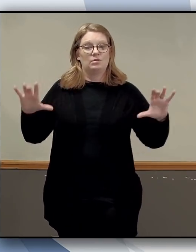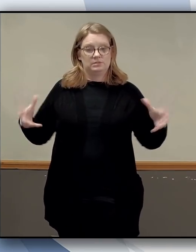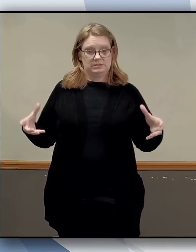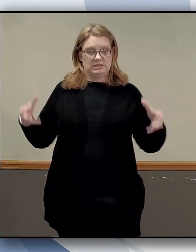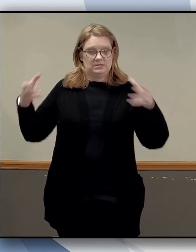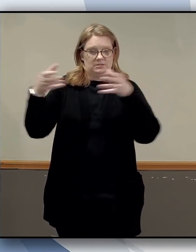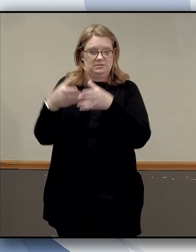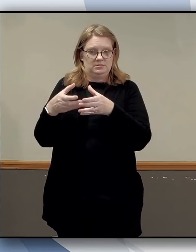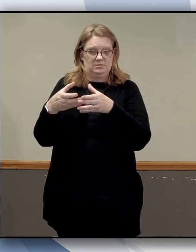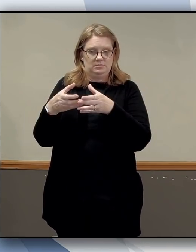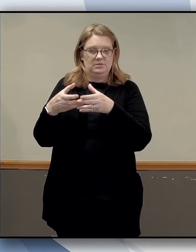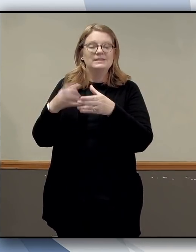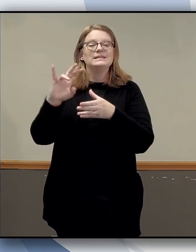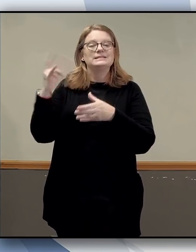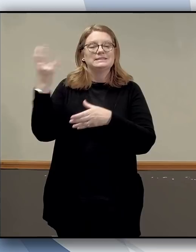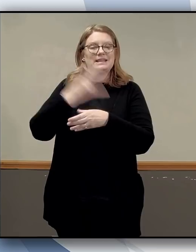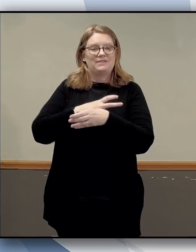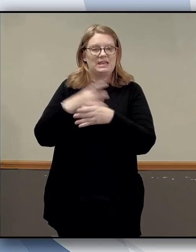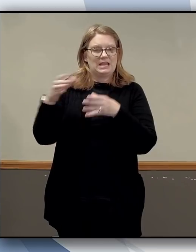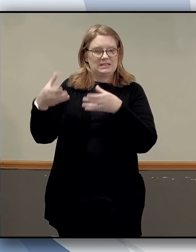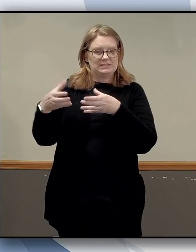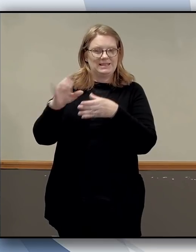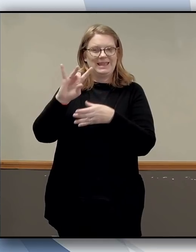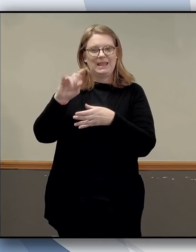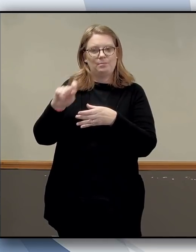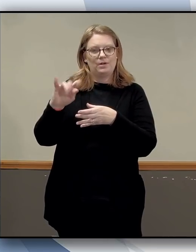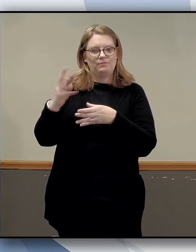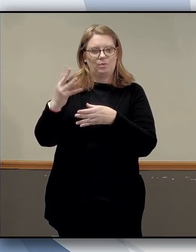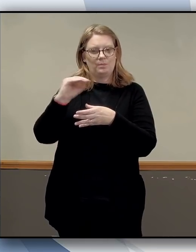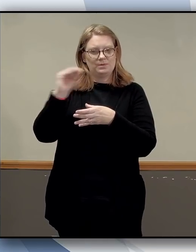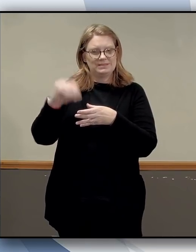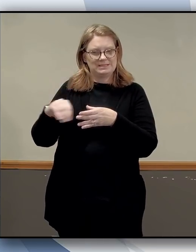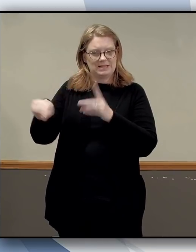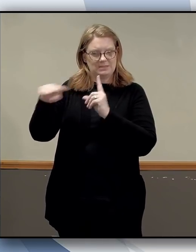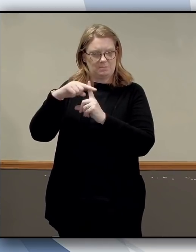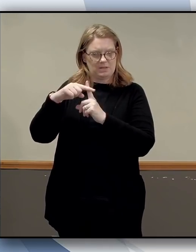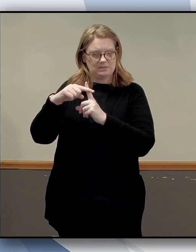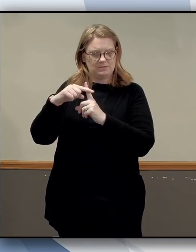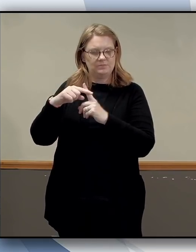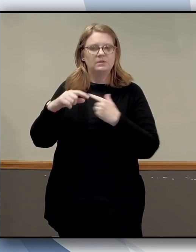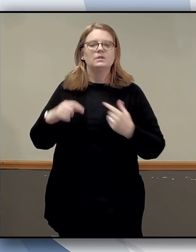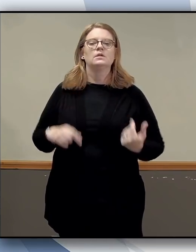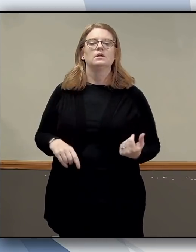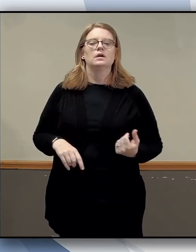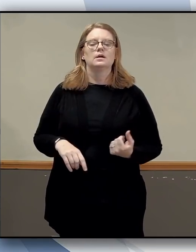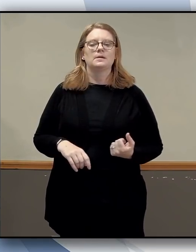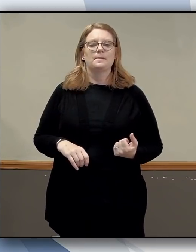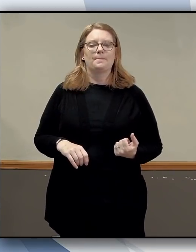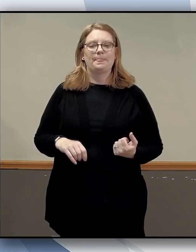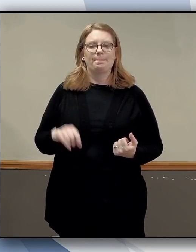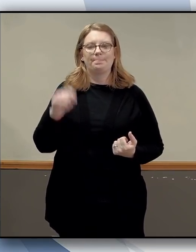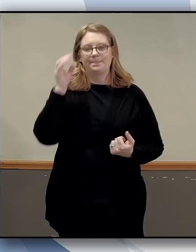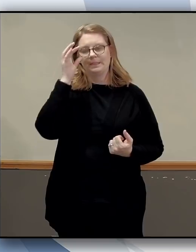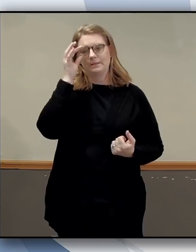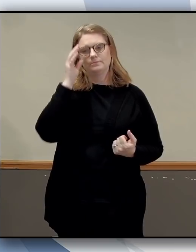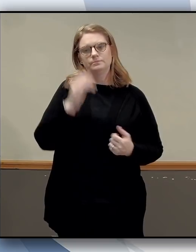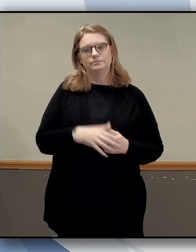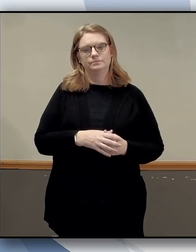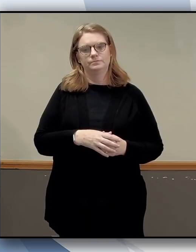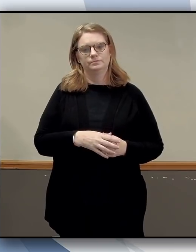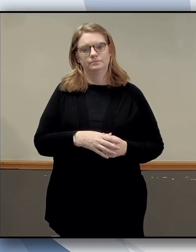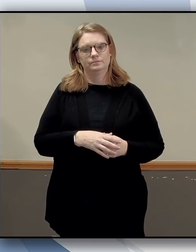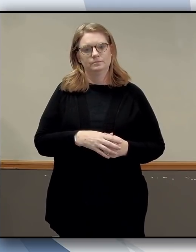the 7-day test rate, to 8.4% among all North Dakota tests completed. Looking ahead on